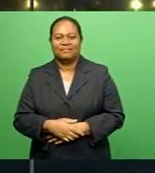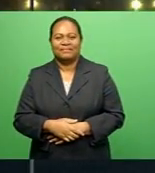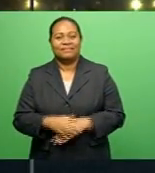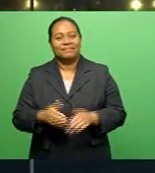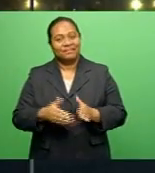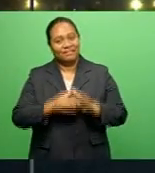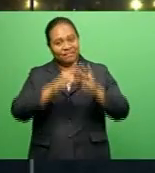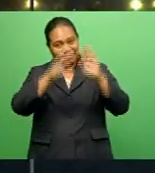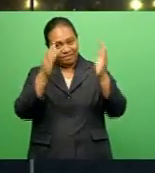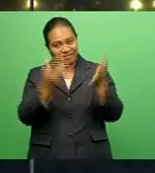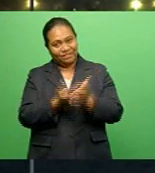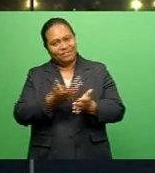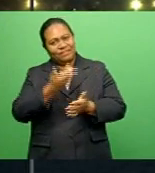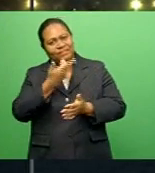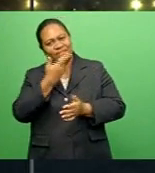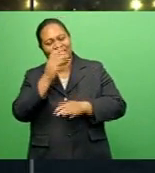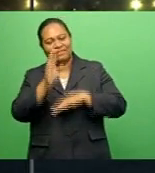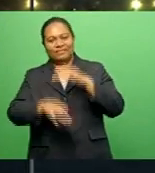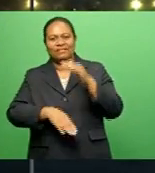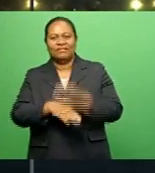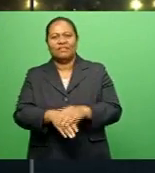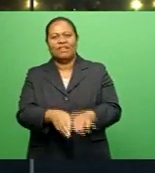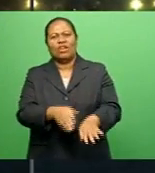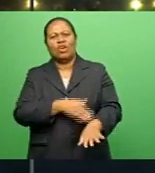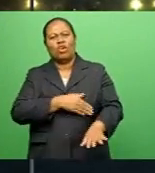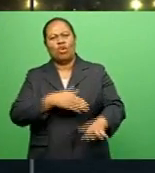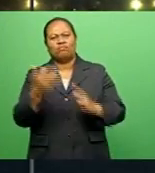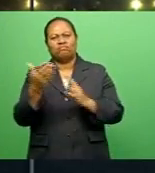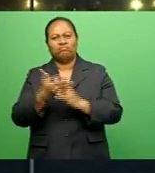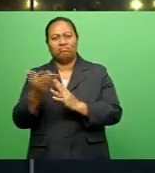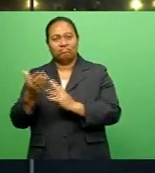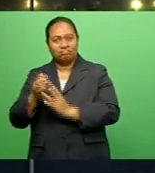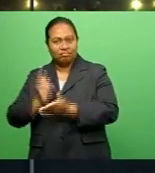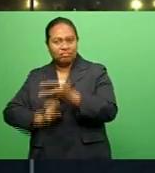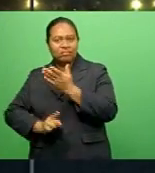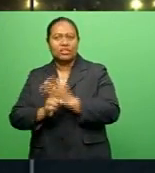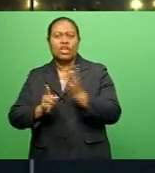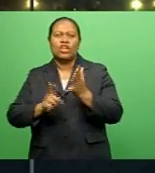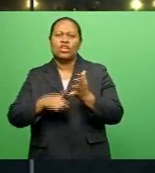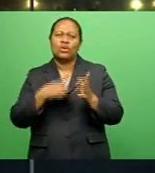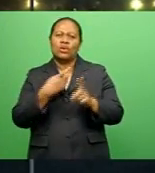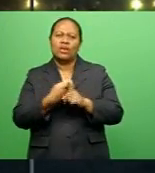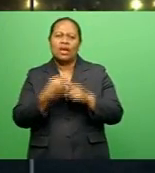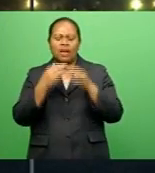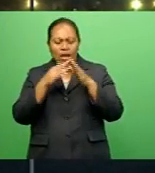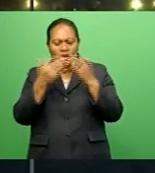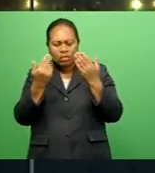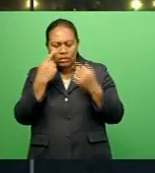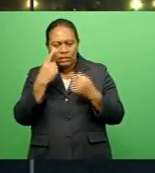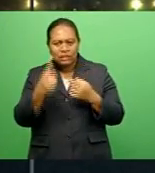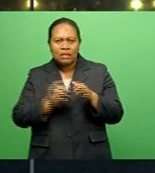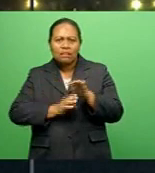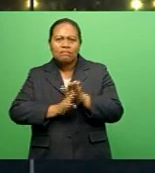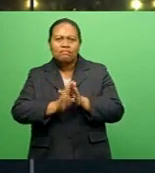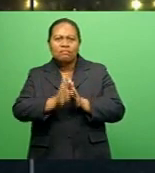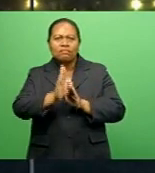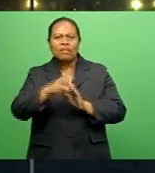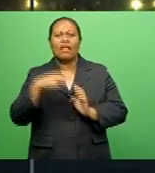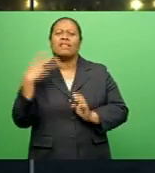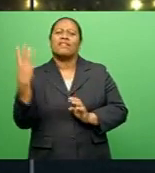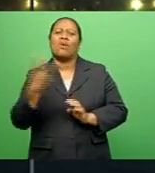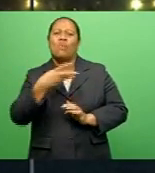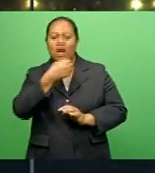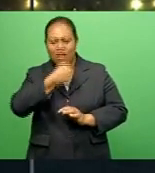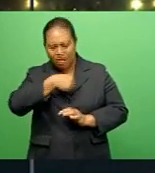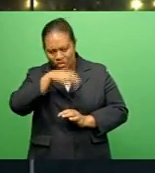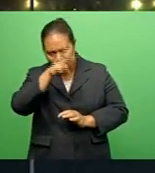And in the world of the weird and the wonderful, the long COVID lockdown in a UK town has seen increasing numbers of roaming packs of wild goats